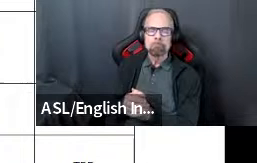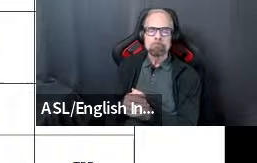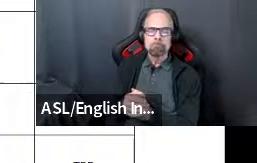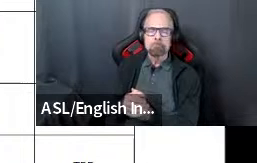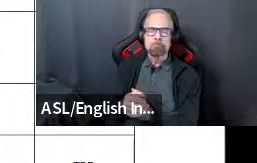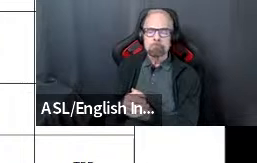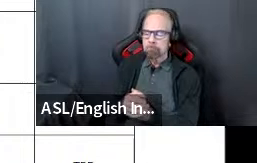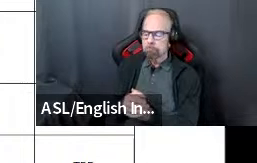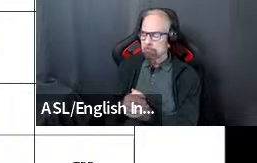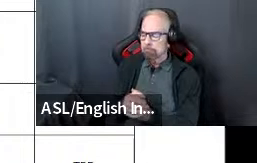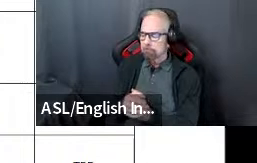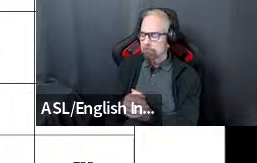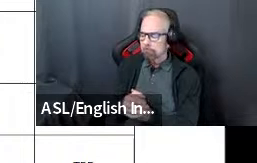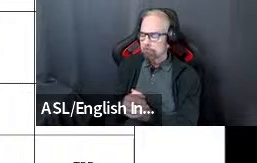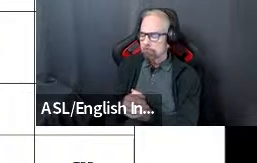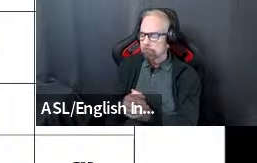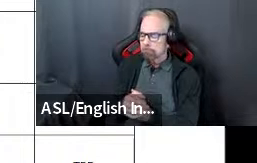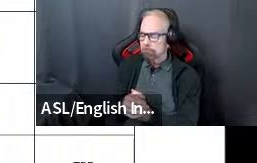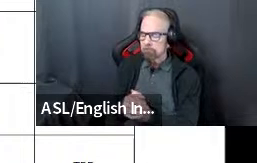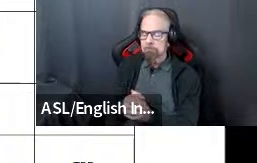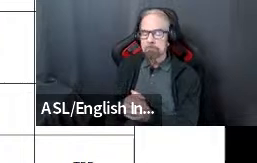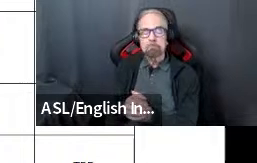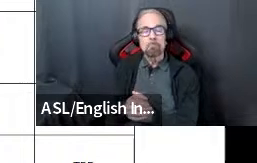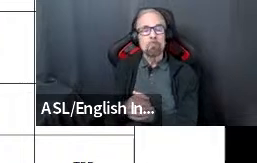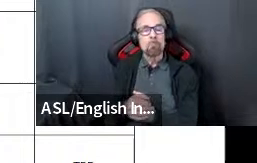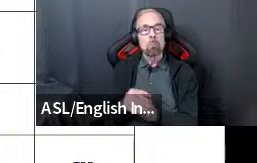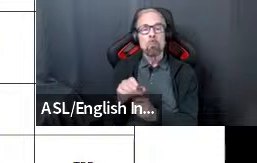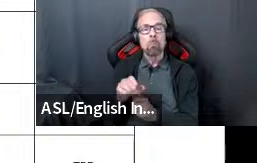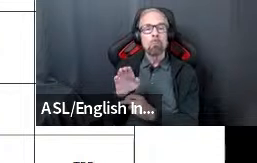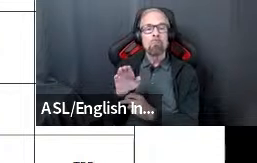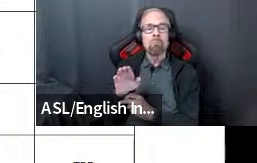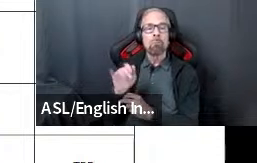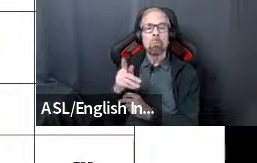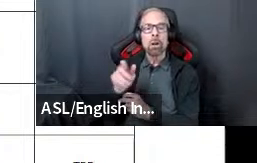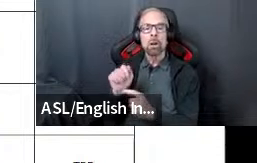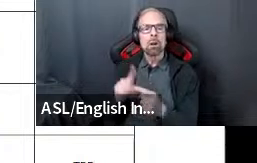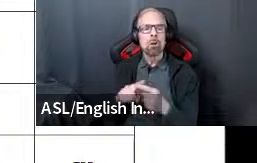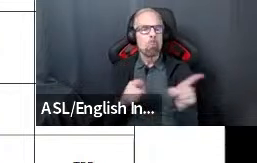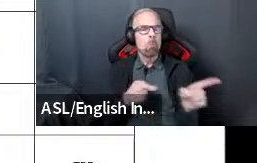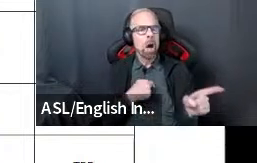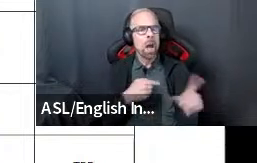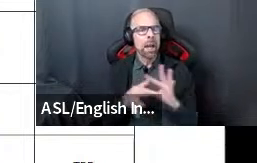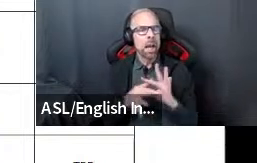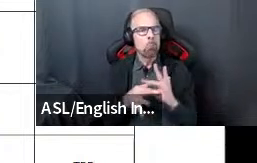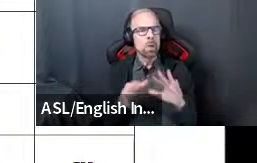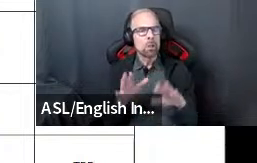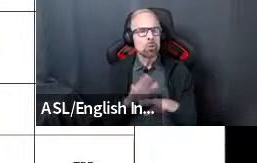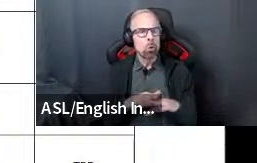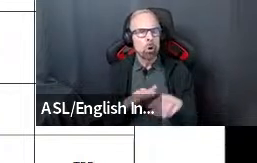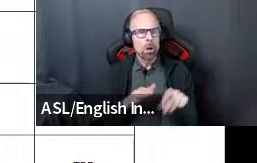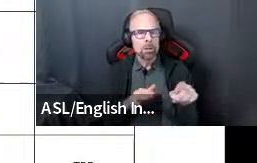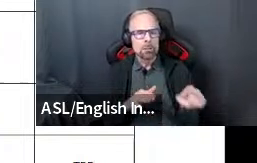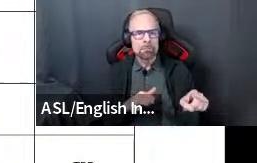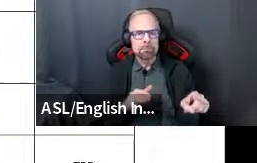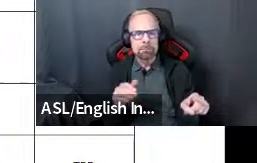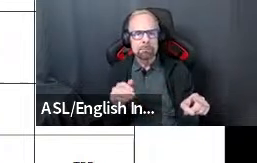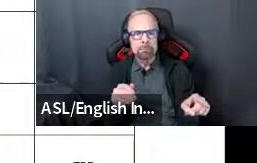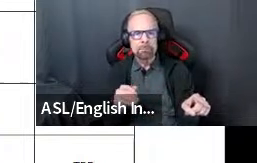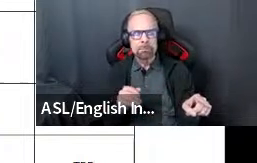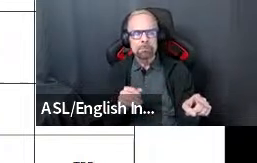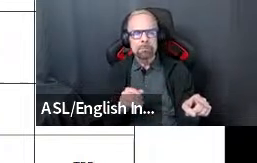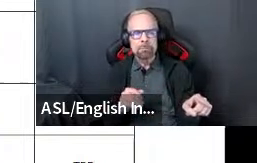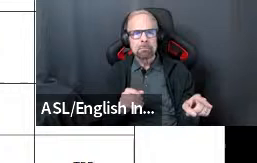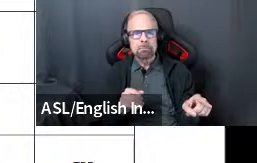that. Priya and then Holly. My comment is on 11. We have